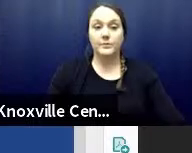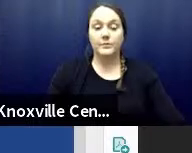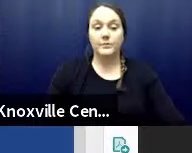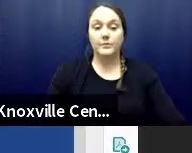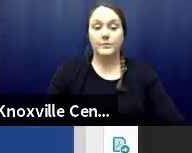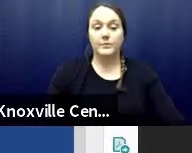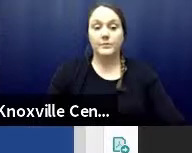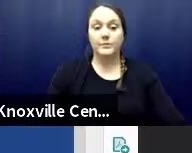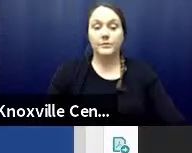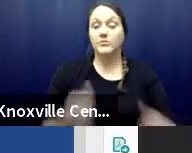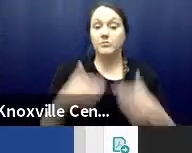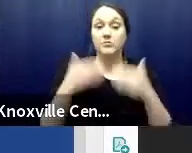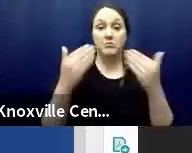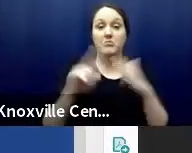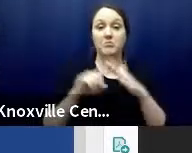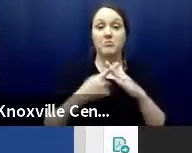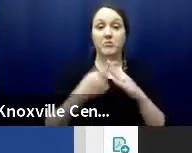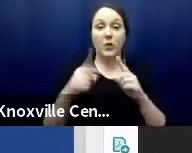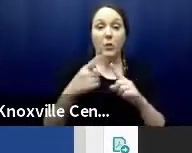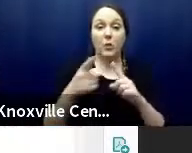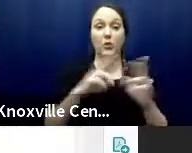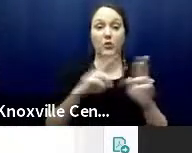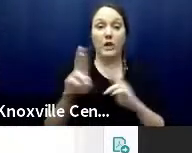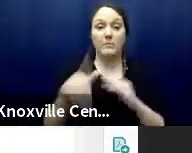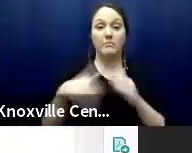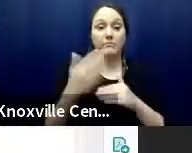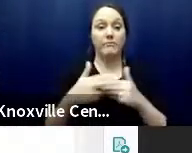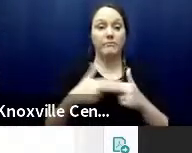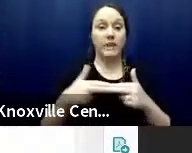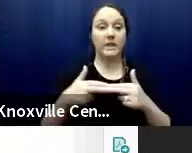Lisa, begin whenever you're ready. Okay, next slide, please.